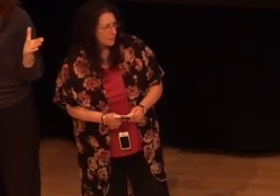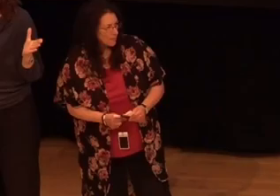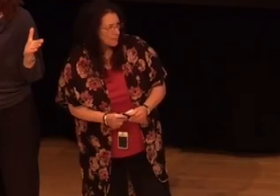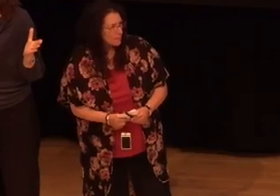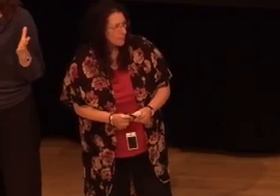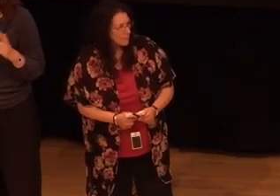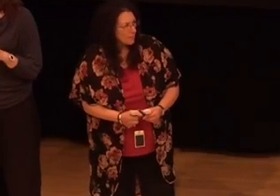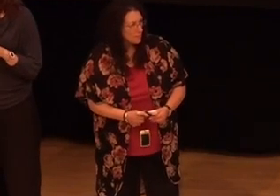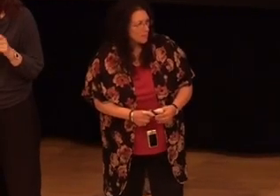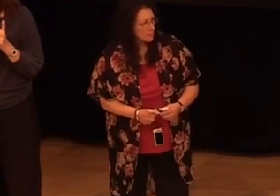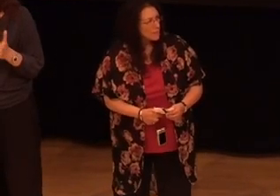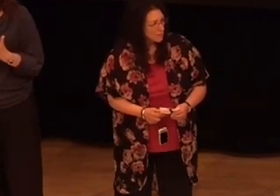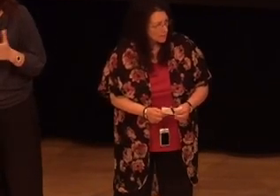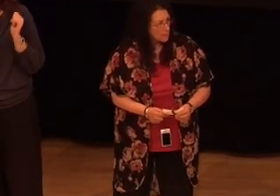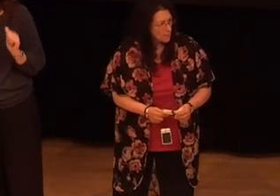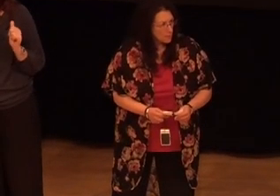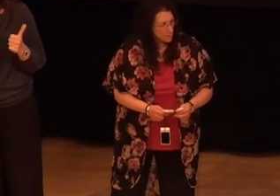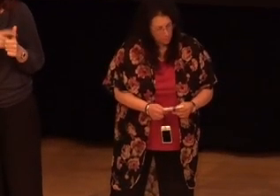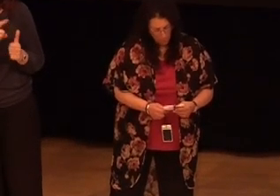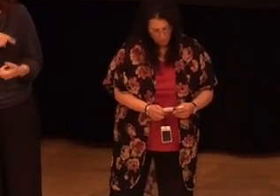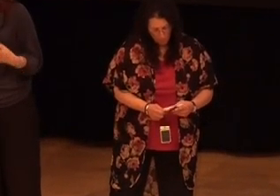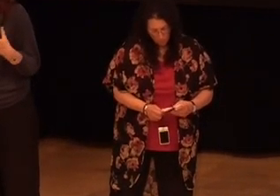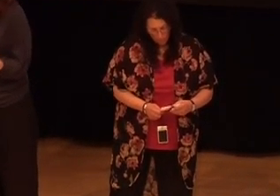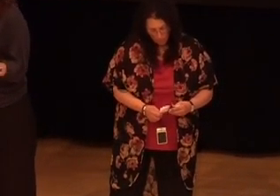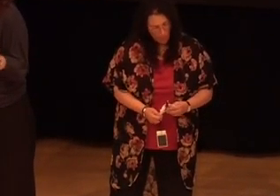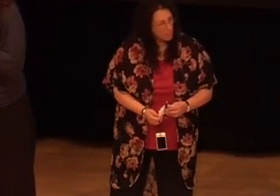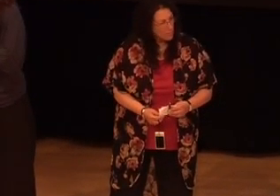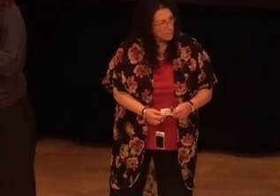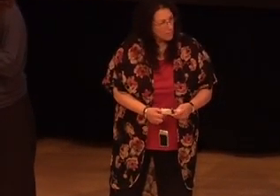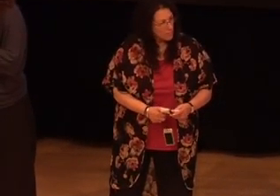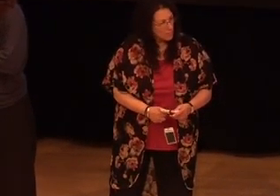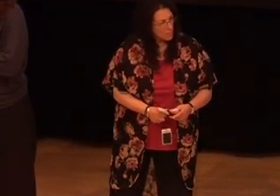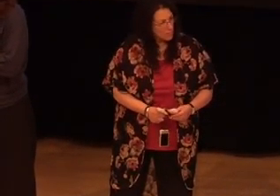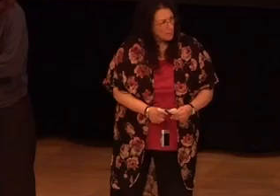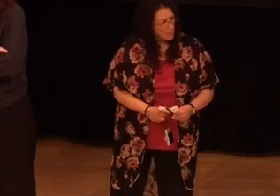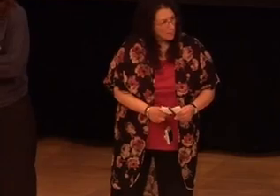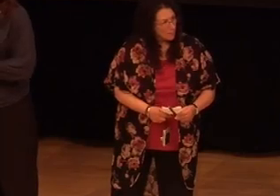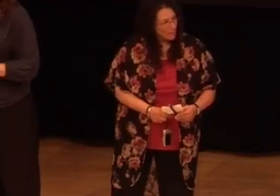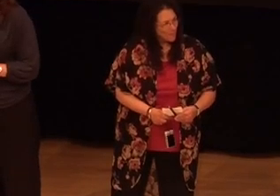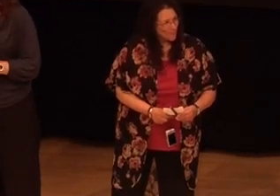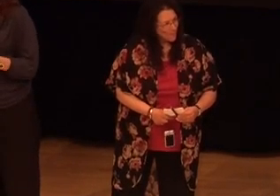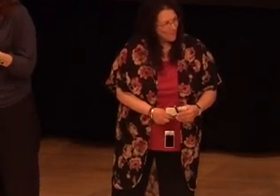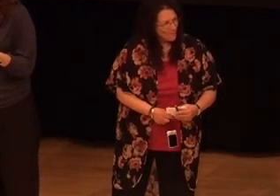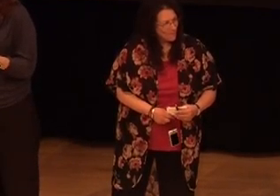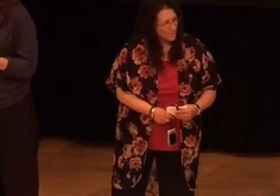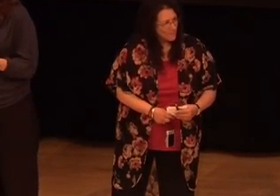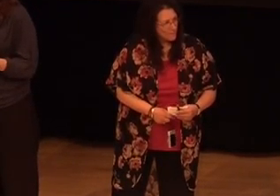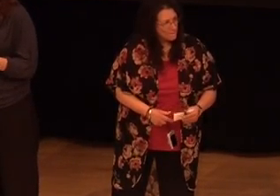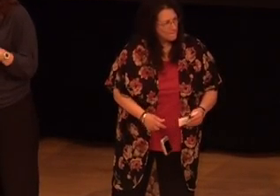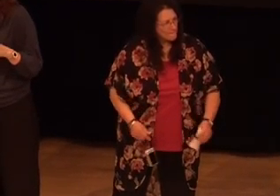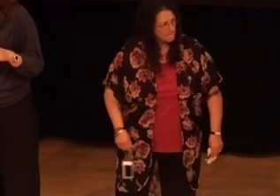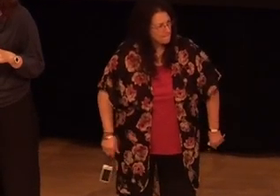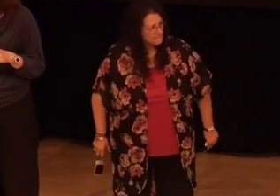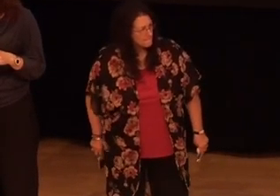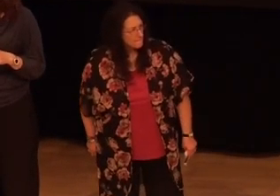of months with the cinema first, and then we'll do the community screenings a little bit after that. I don't have the exact dates, but if you had a date